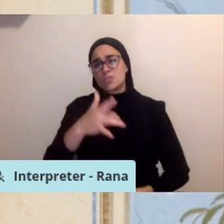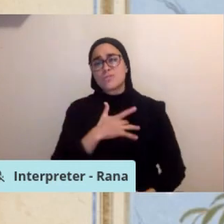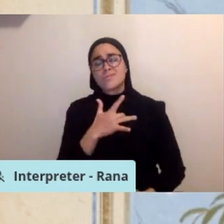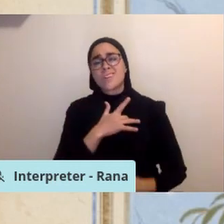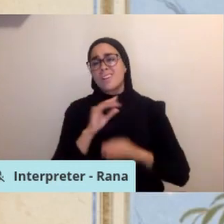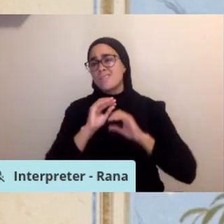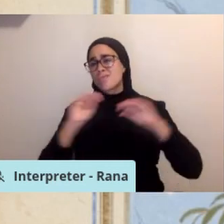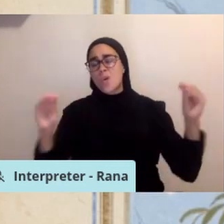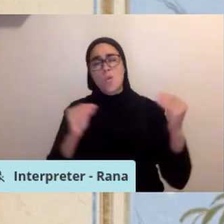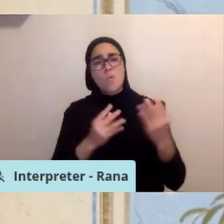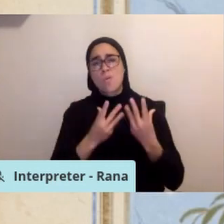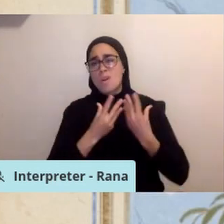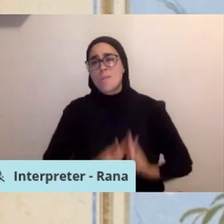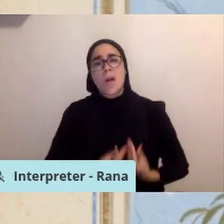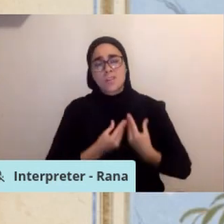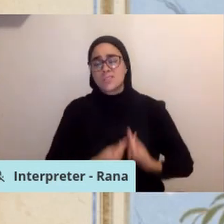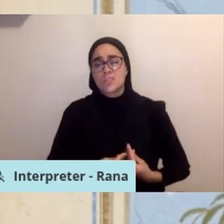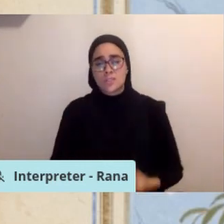compassion.